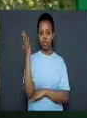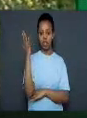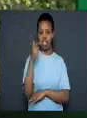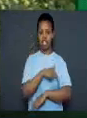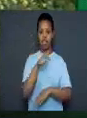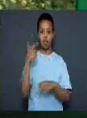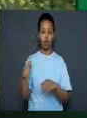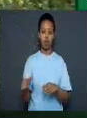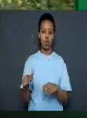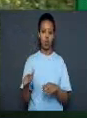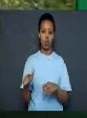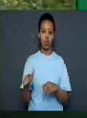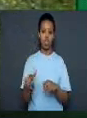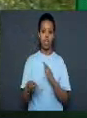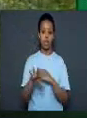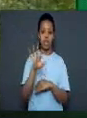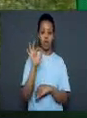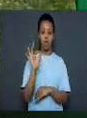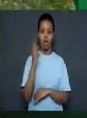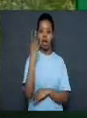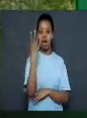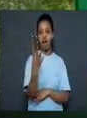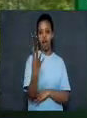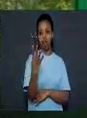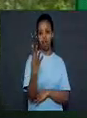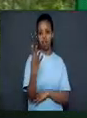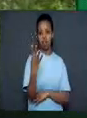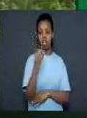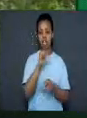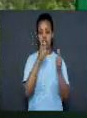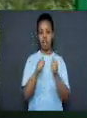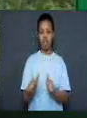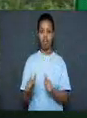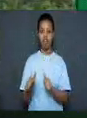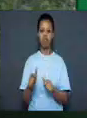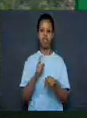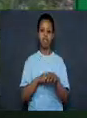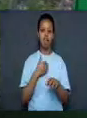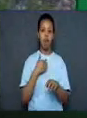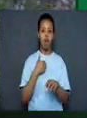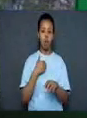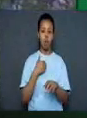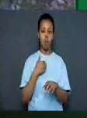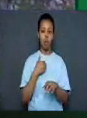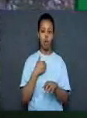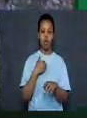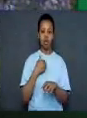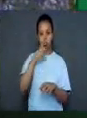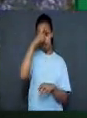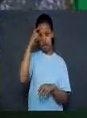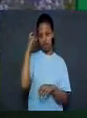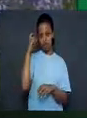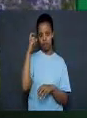temperature and experience 4 seasons: spring, summer, fall,